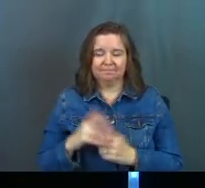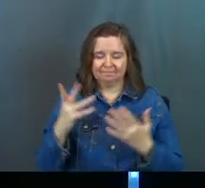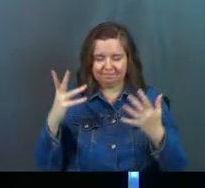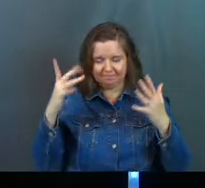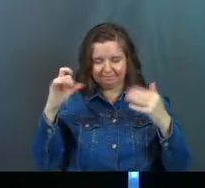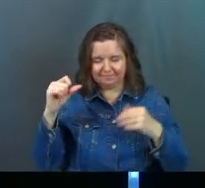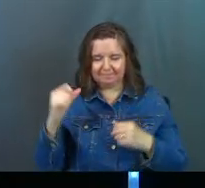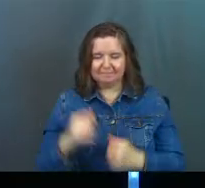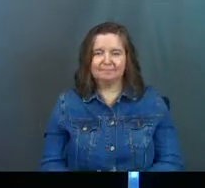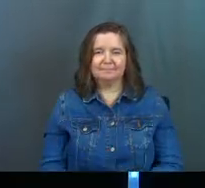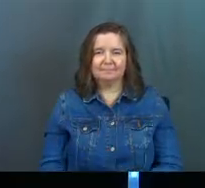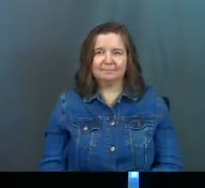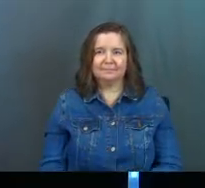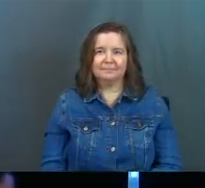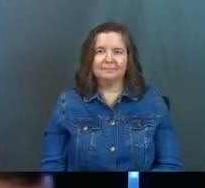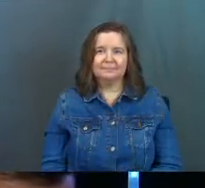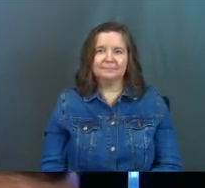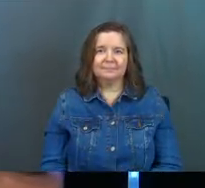Yep.